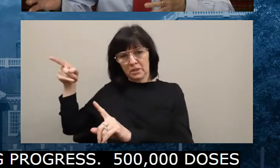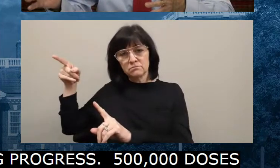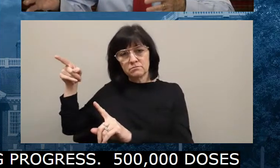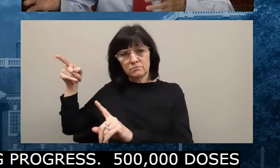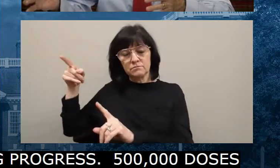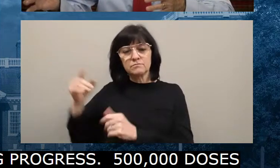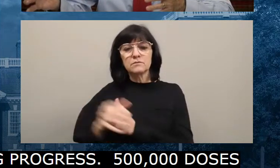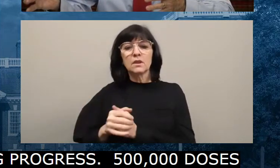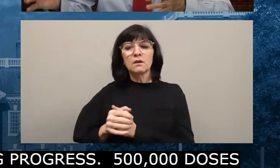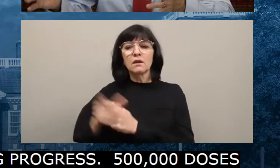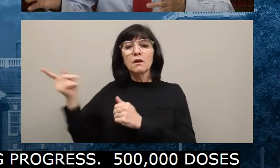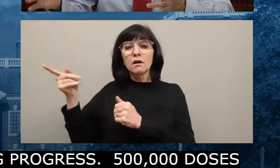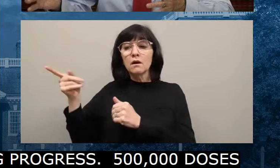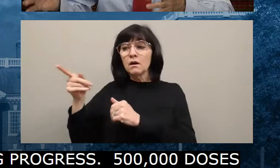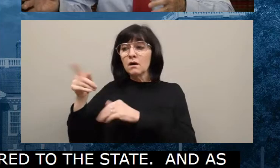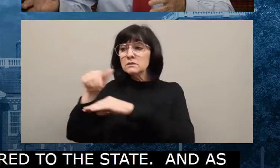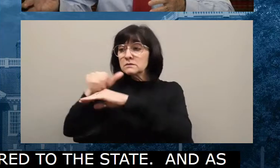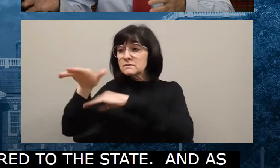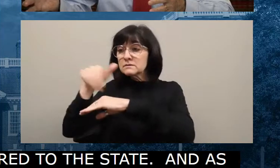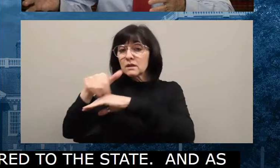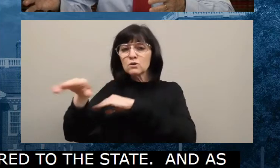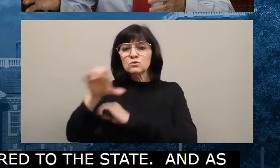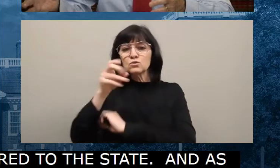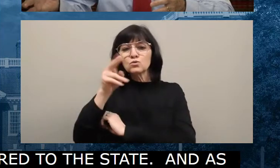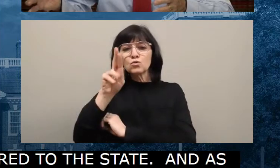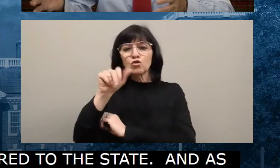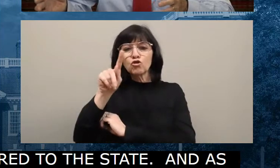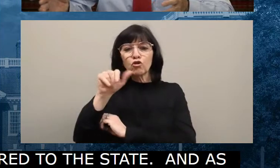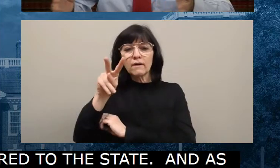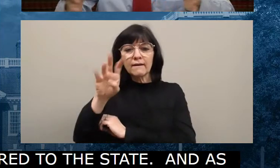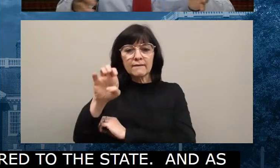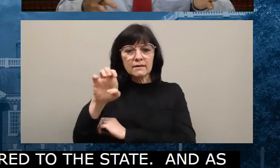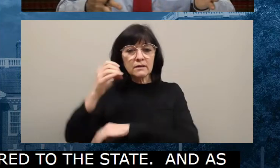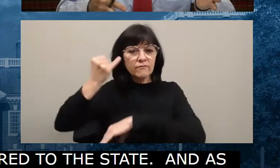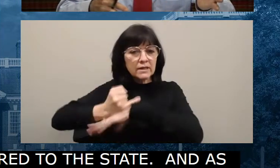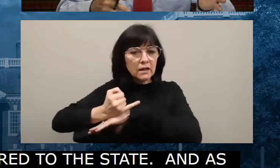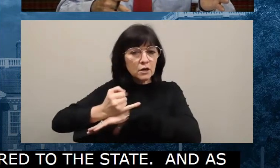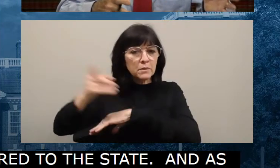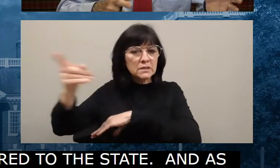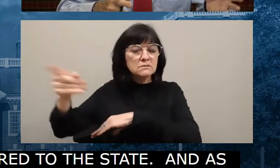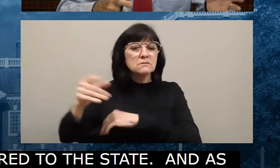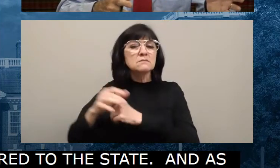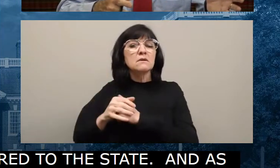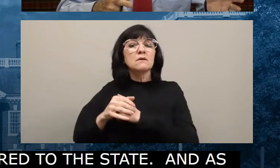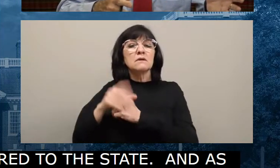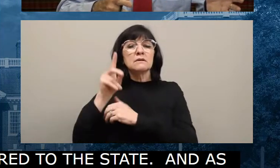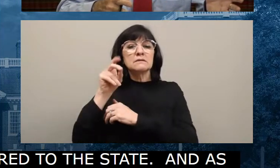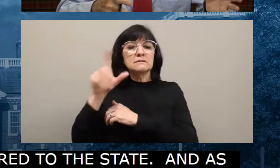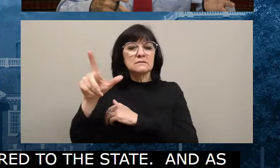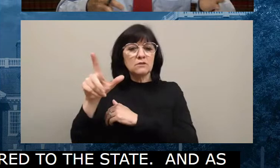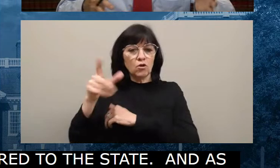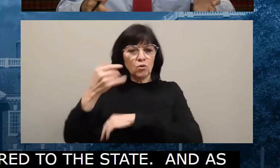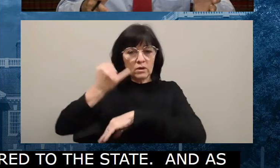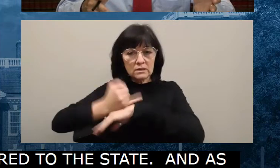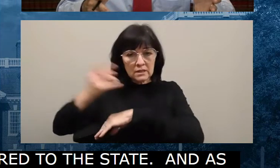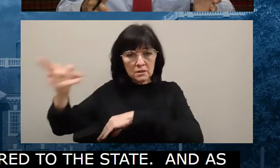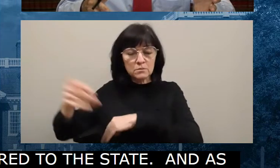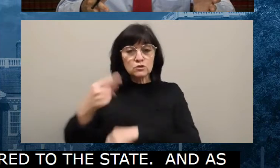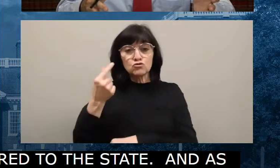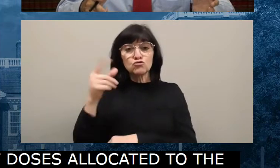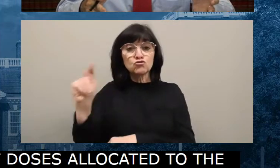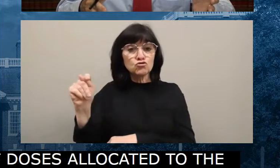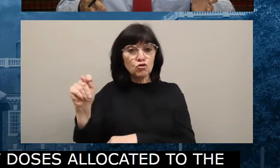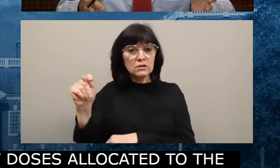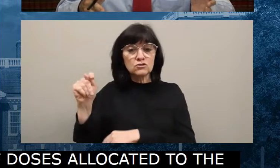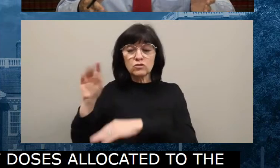to curative clinics at the Deltech campuses in Wilmington, Dover, and Georgetown. We allocate those